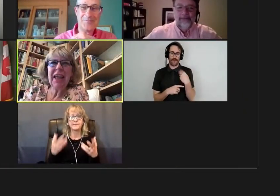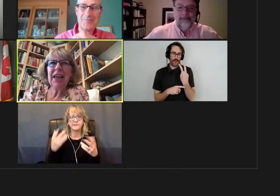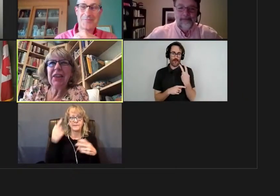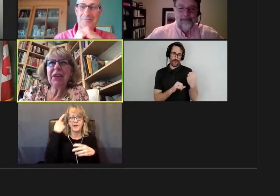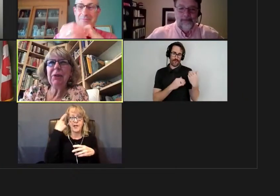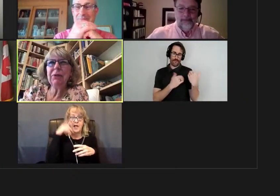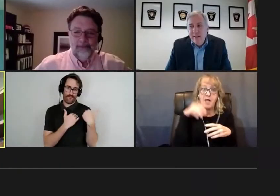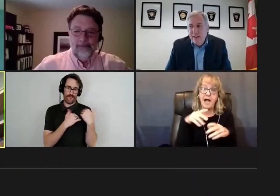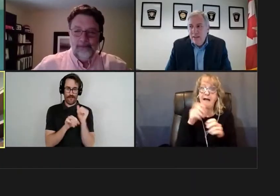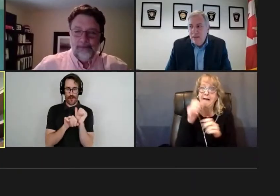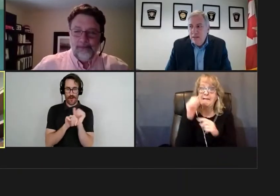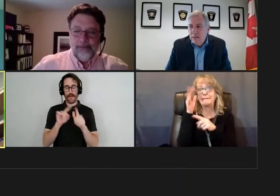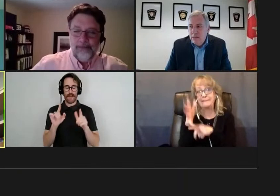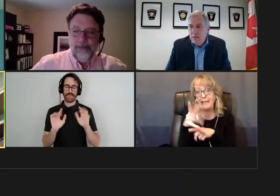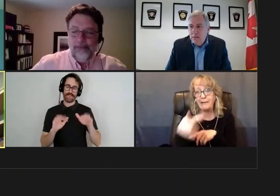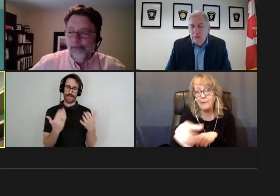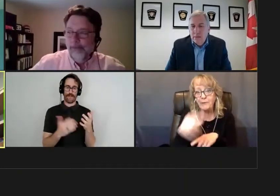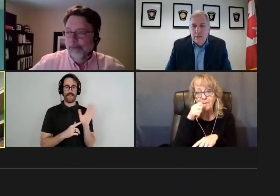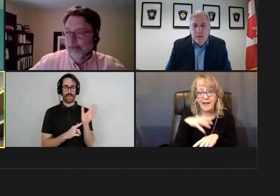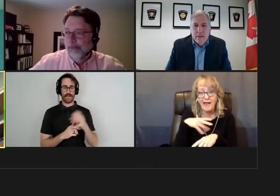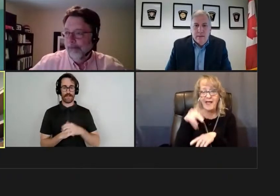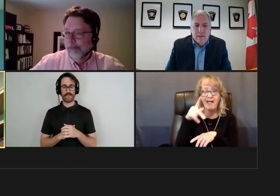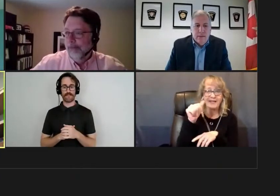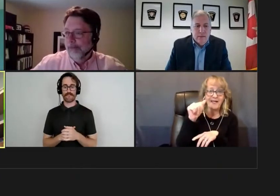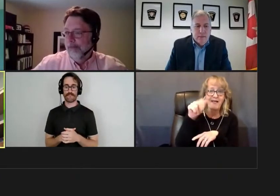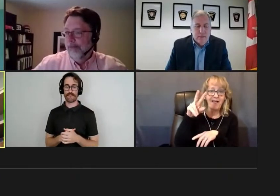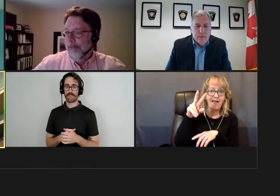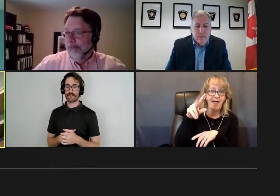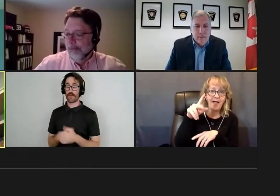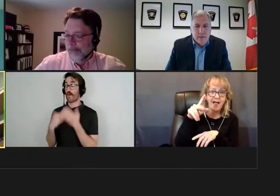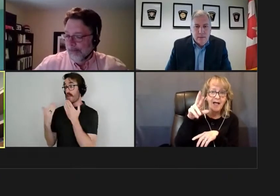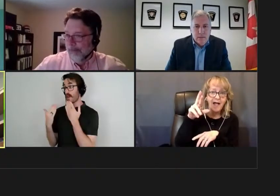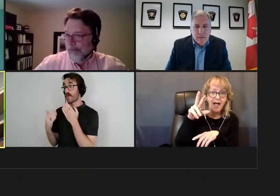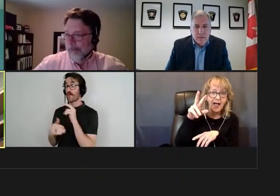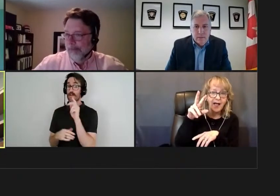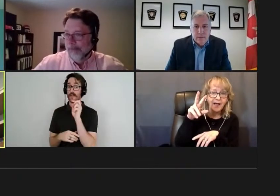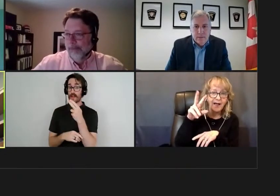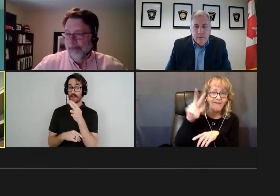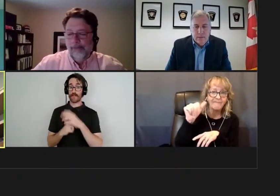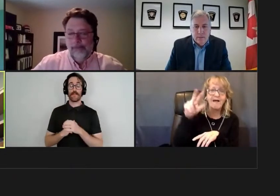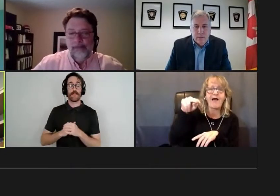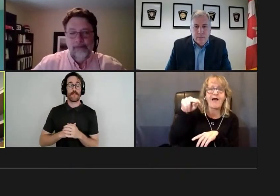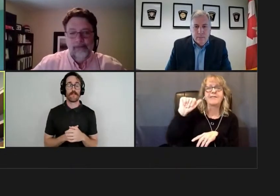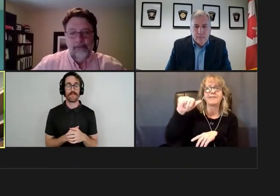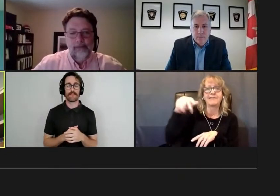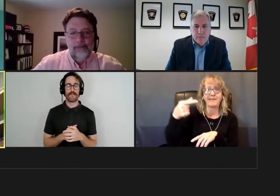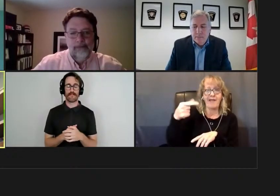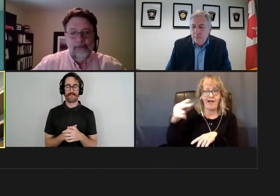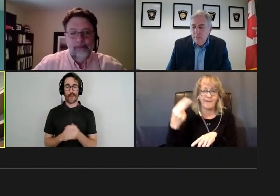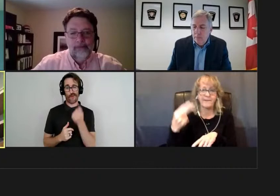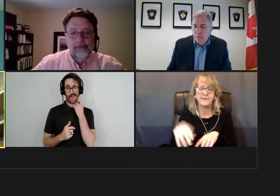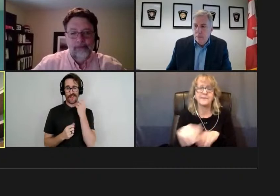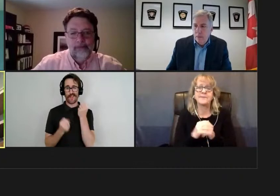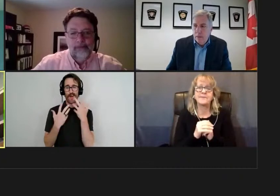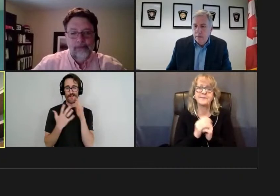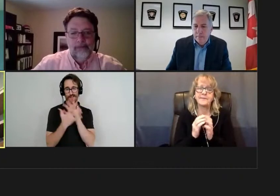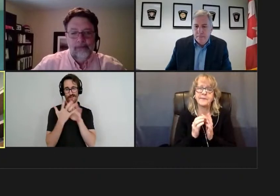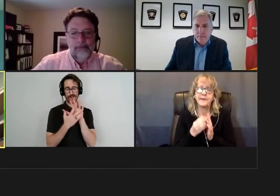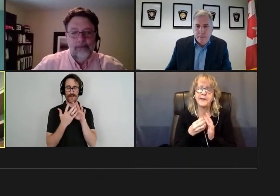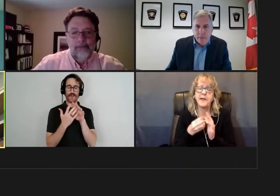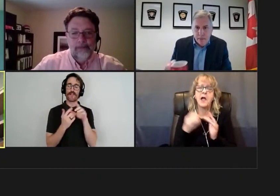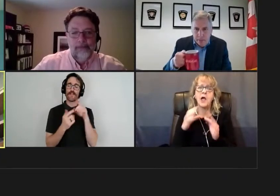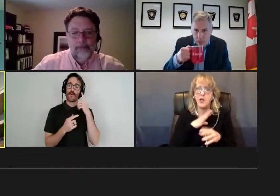Thank you very much, Mr. Chair, for this. There was a lot of confusion about priority